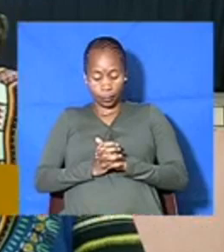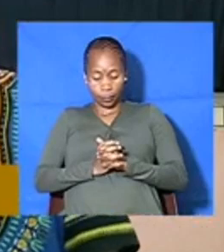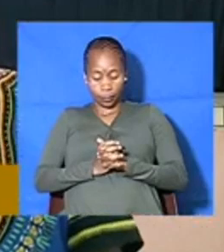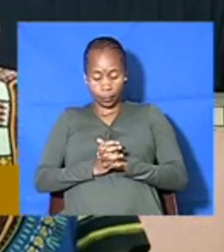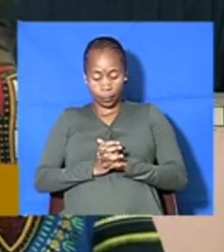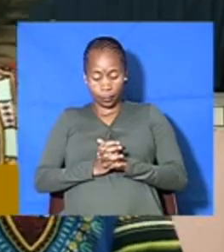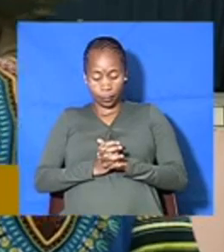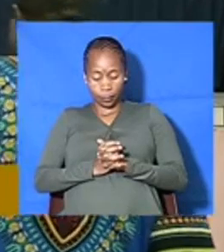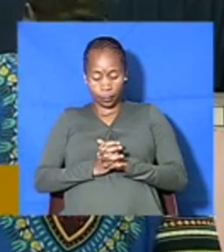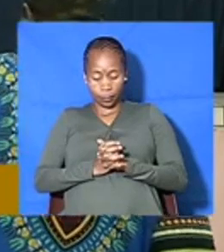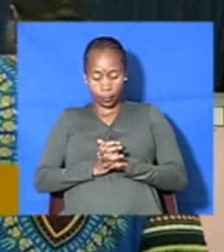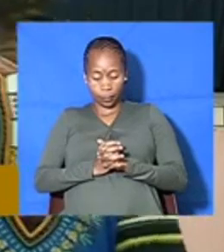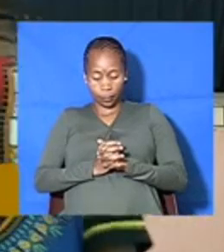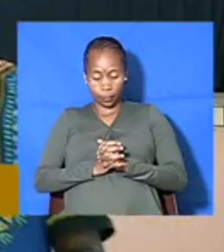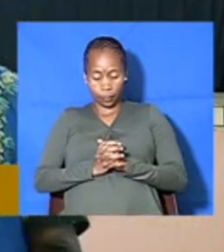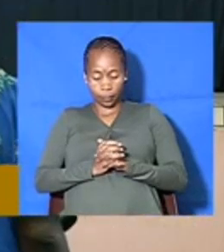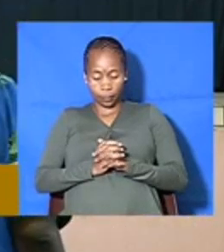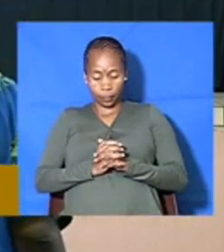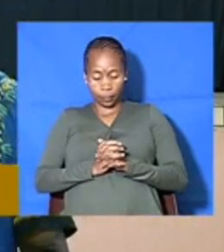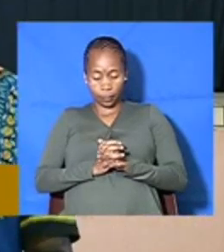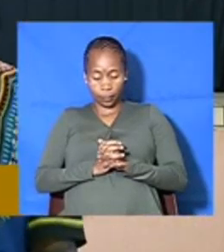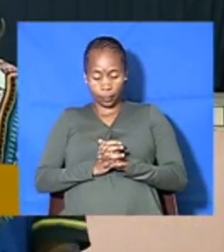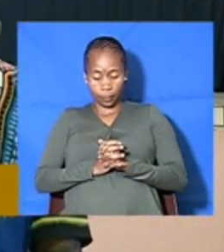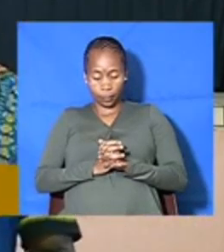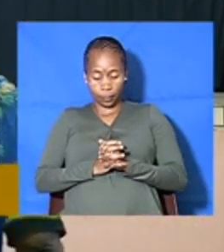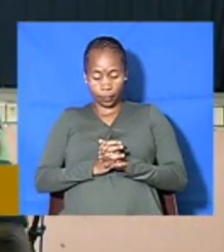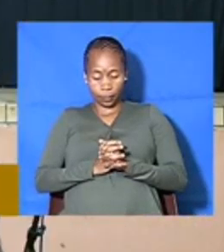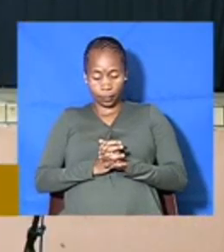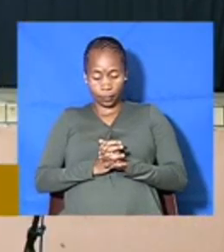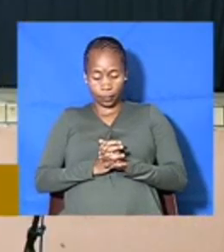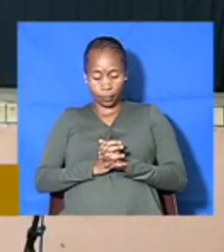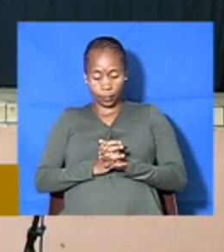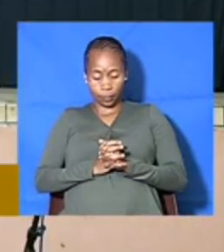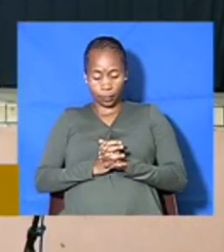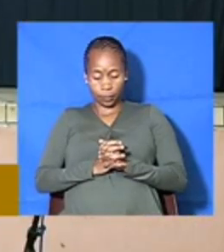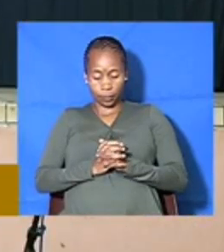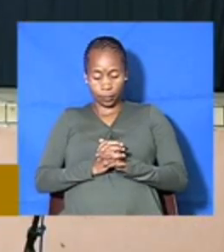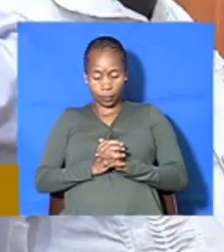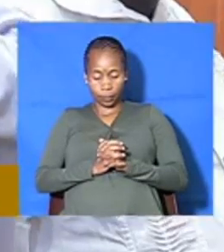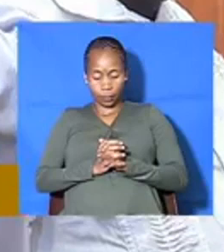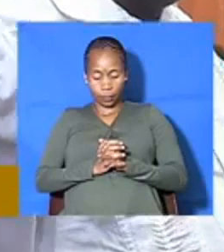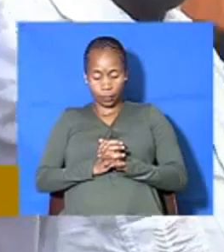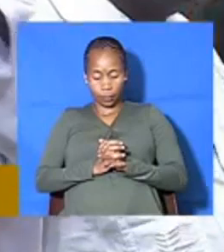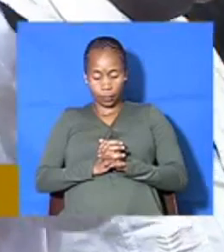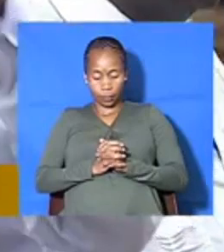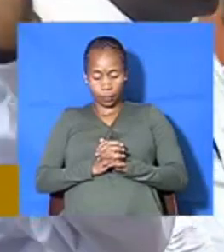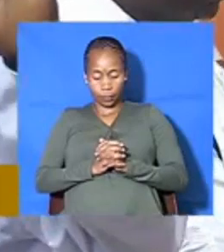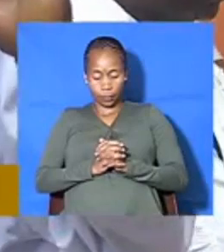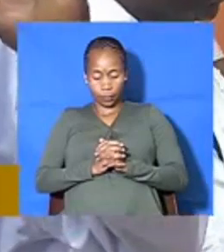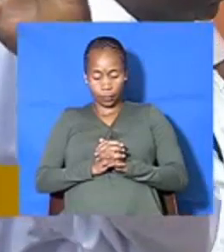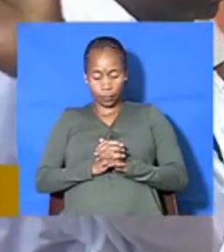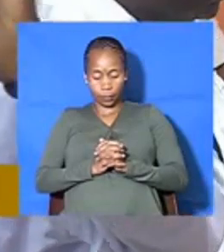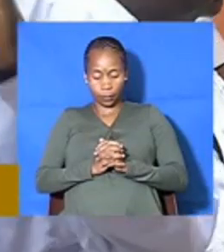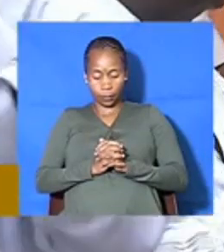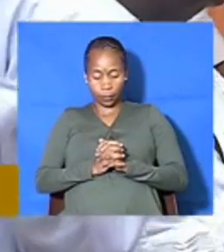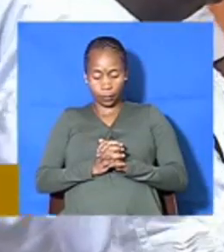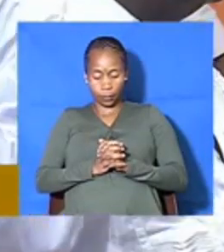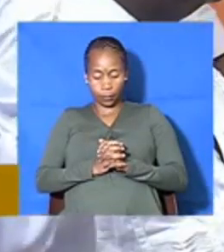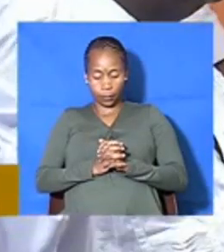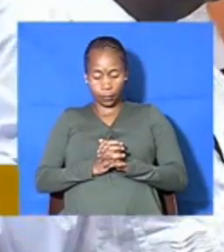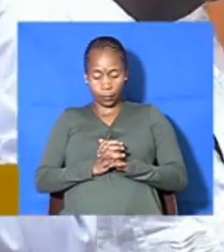lesaku infrastructure le matikoshka I anza mastiva na wemu makole matikoshka. Thank you. Akens.